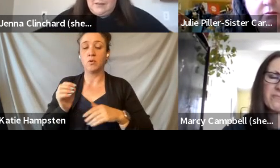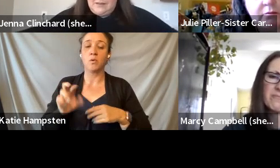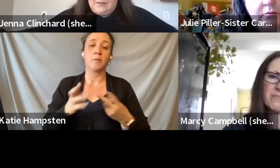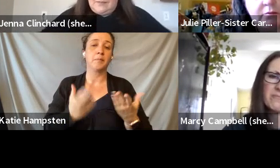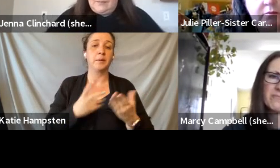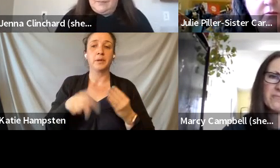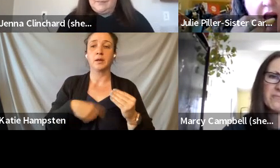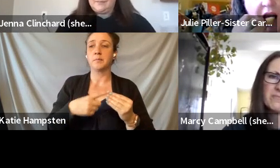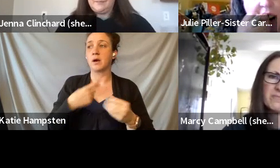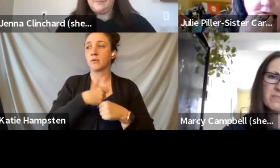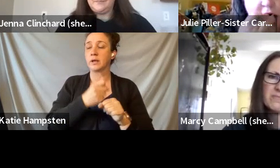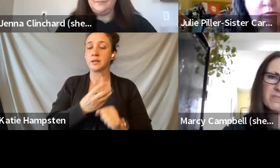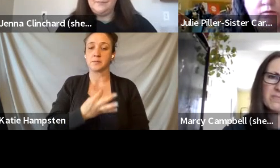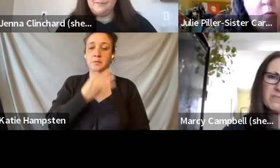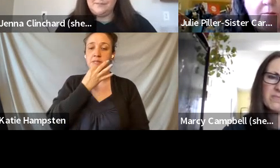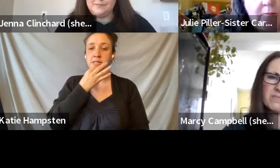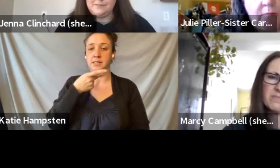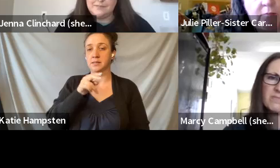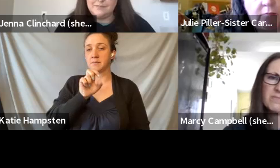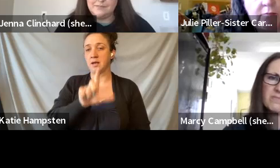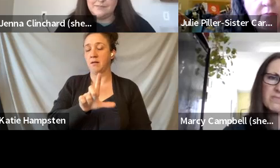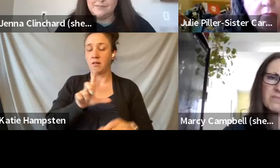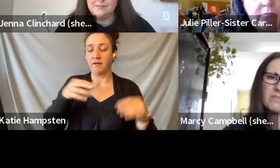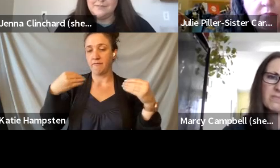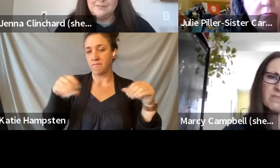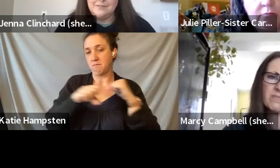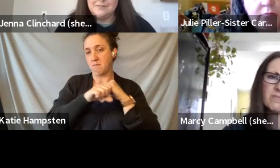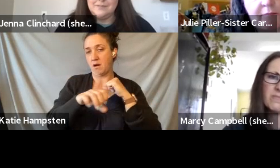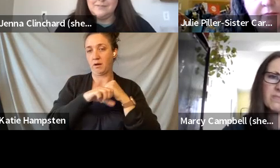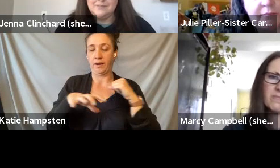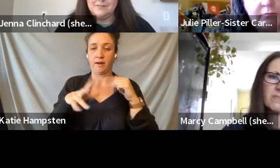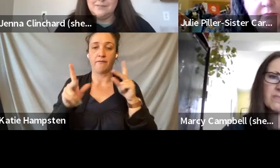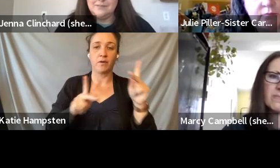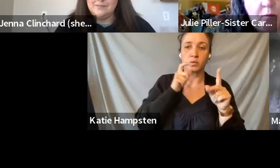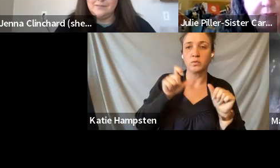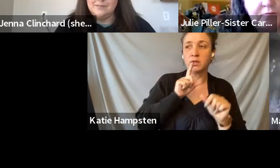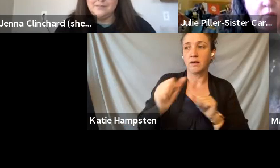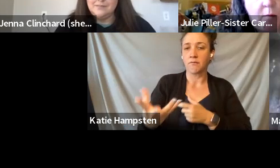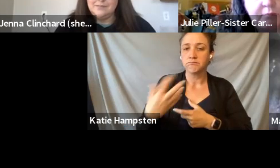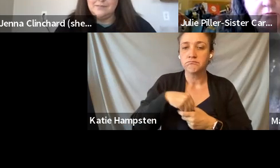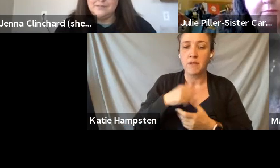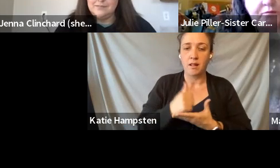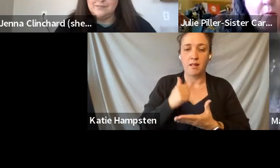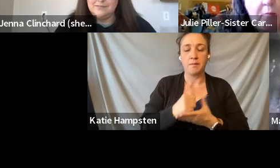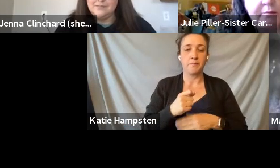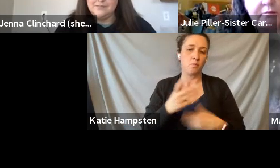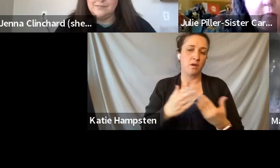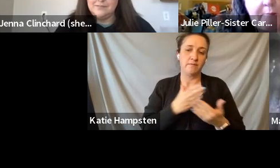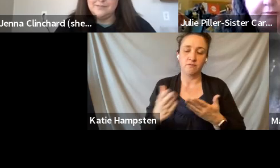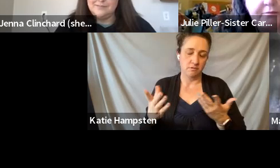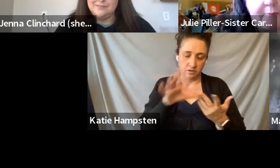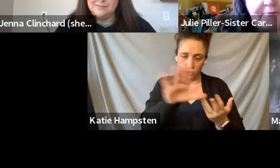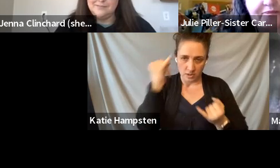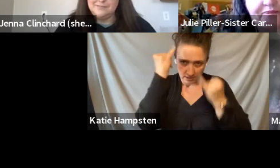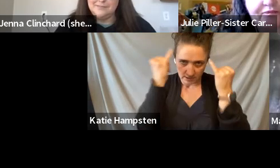expertise panel of marketing folks, who can come in and really help. Whatever it might be, it's your ideas, but